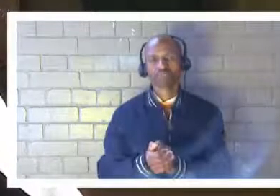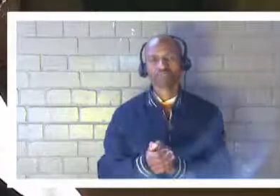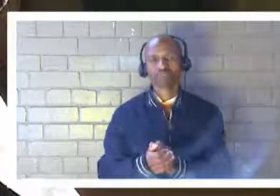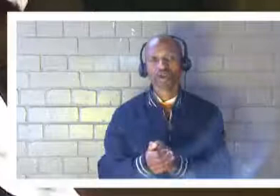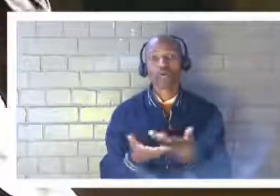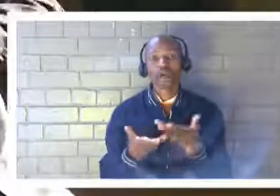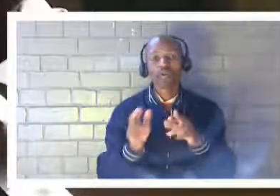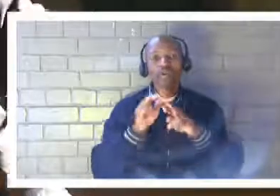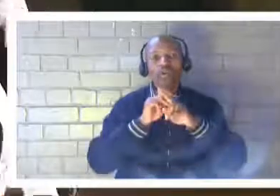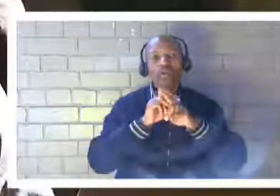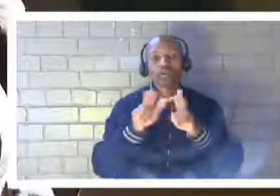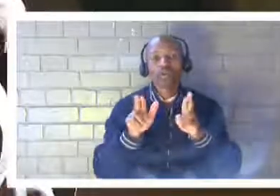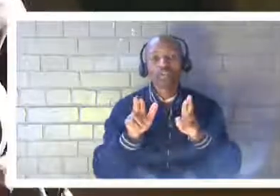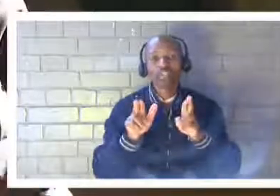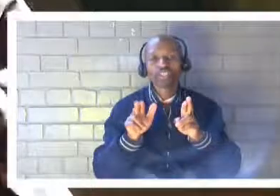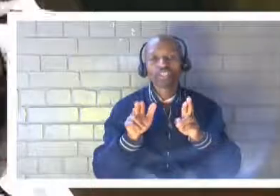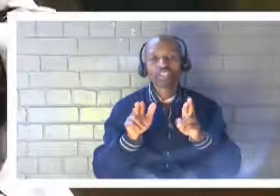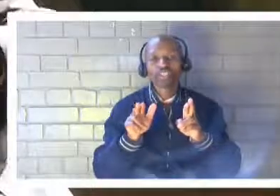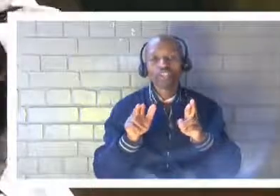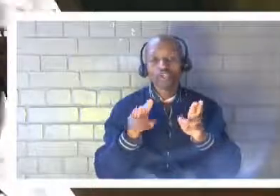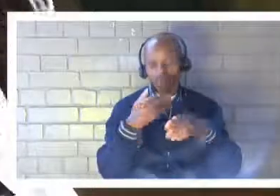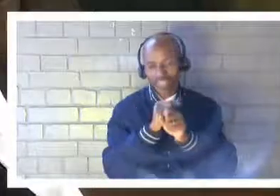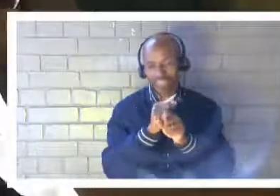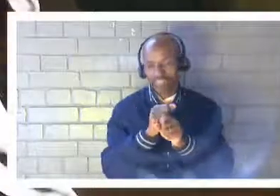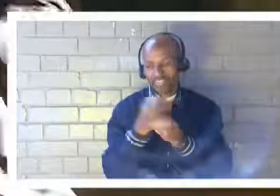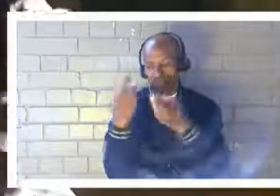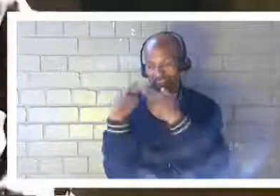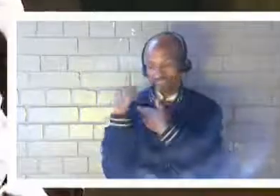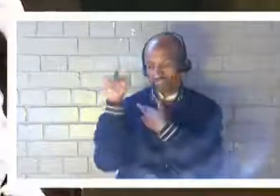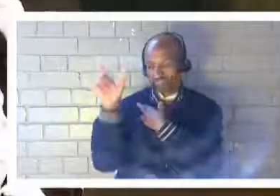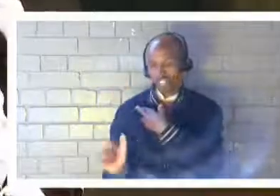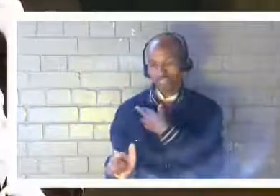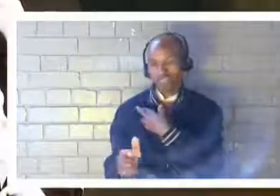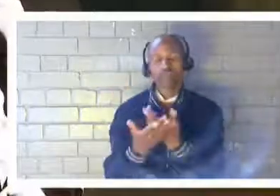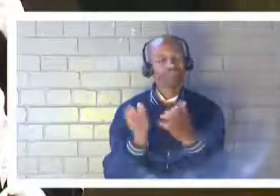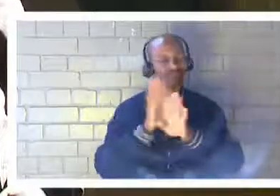while you are not actually the accounting officer to that person.